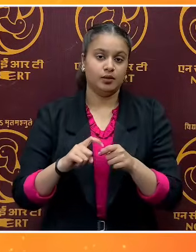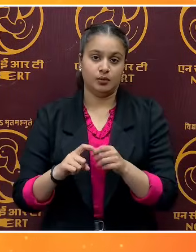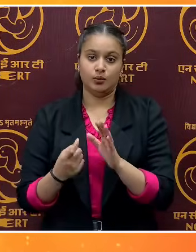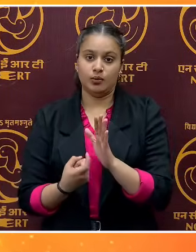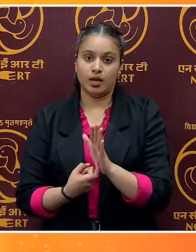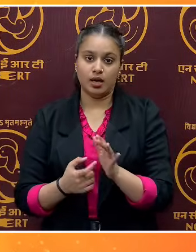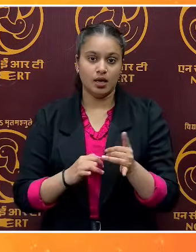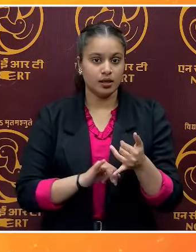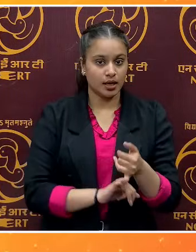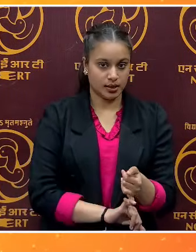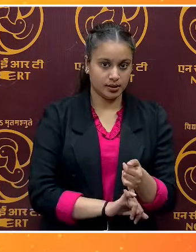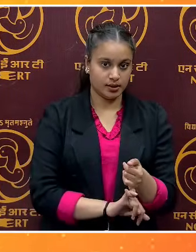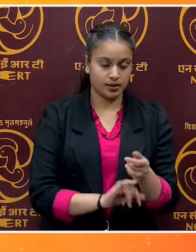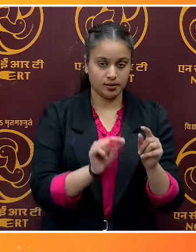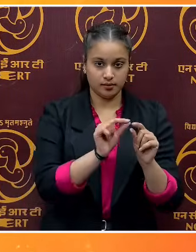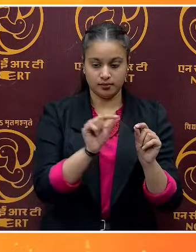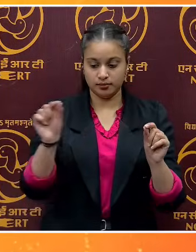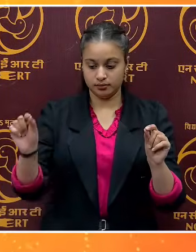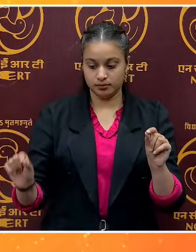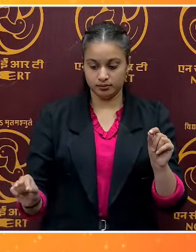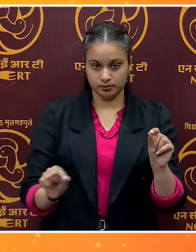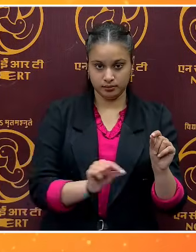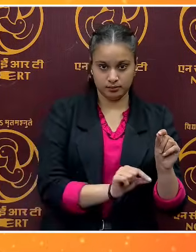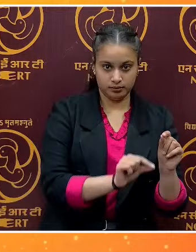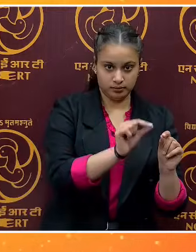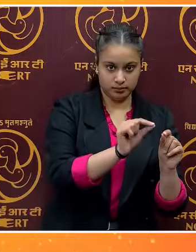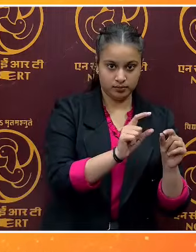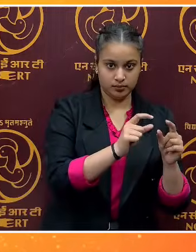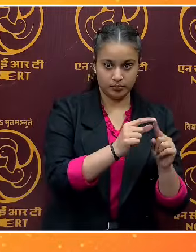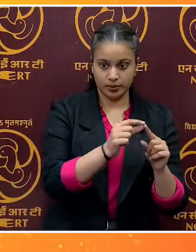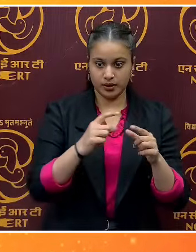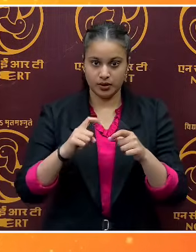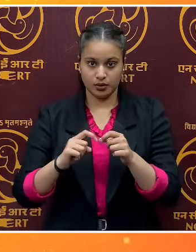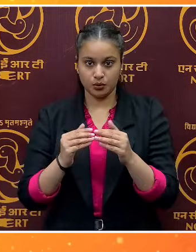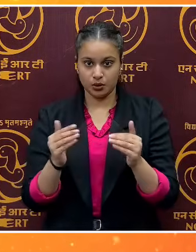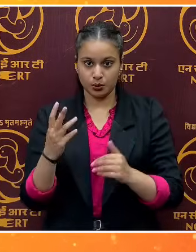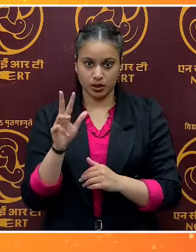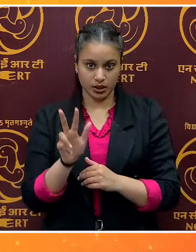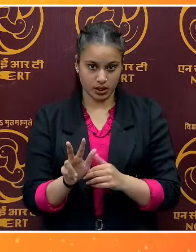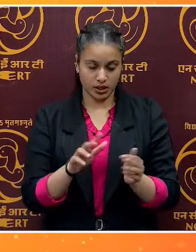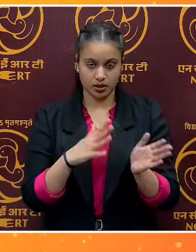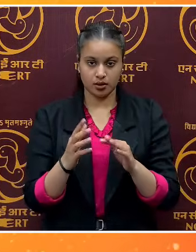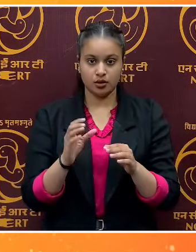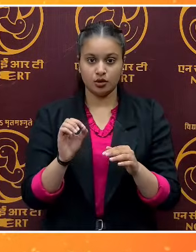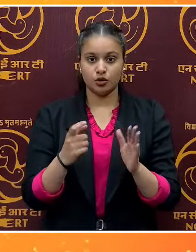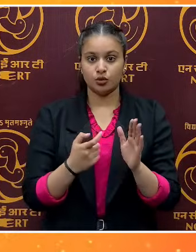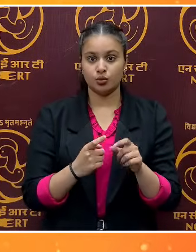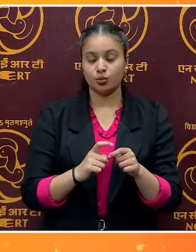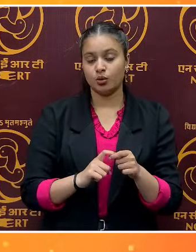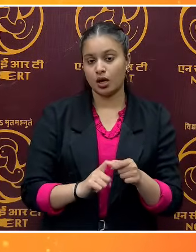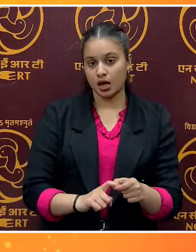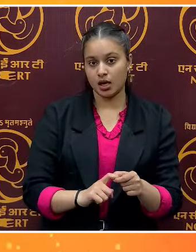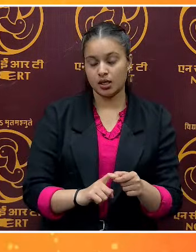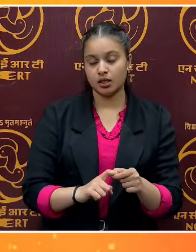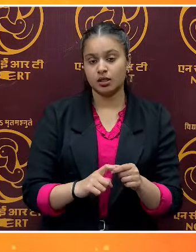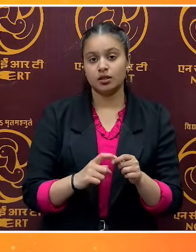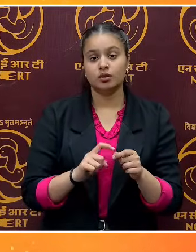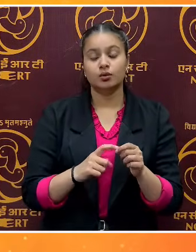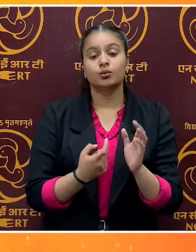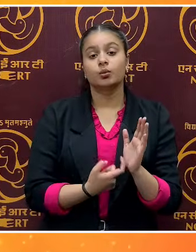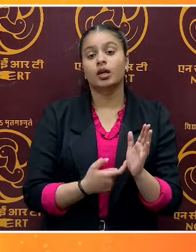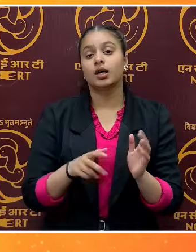PQRS. Okay. We know PQ is of 8 centimeters and QR is same as PS, which is 4